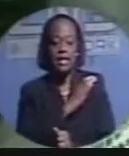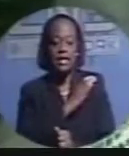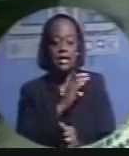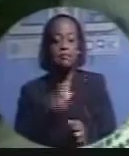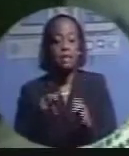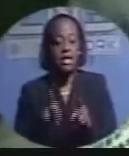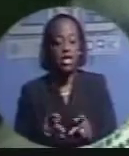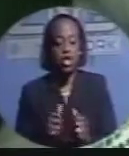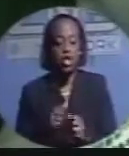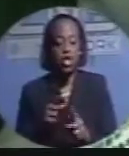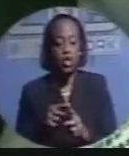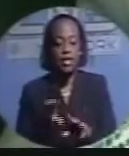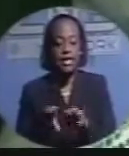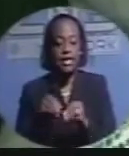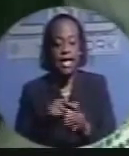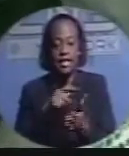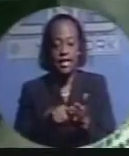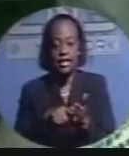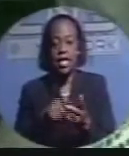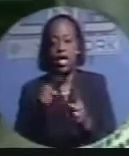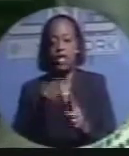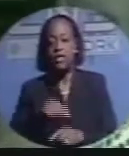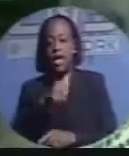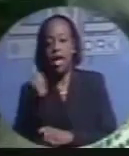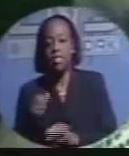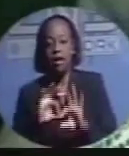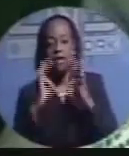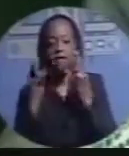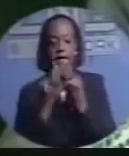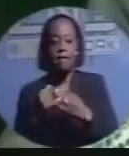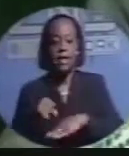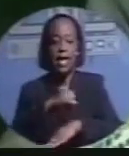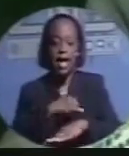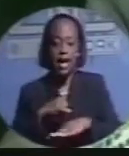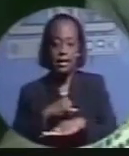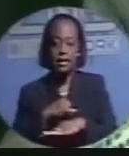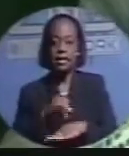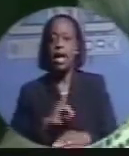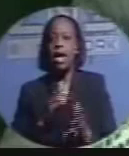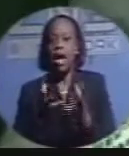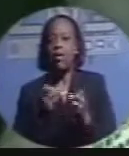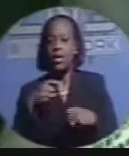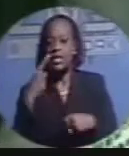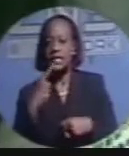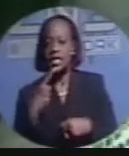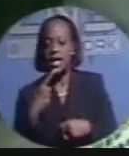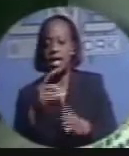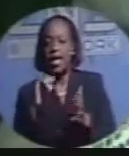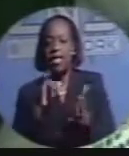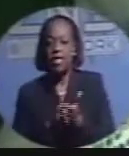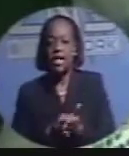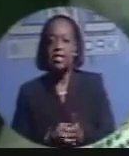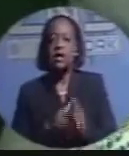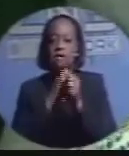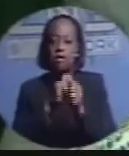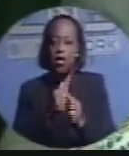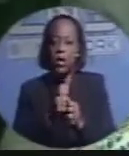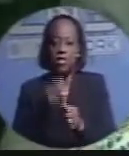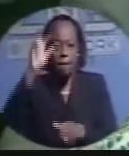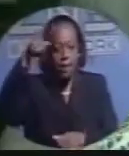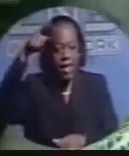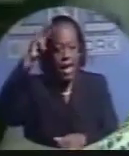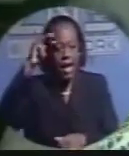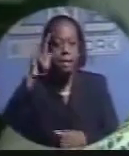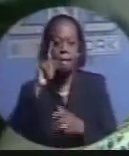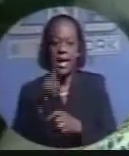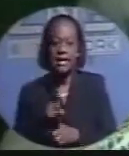this to the other family islands over the ensuing months. I also want to say that also following the Prime Minister's mandate,